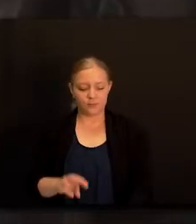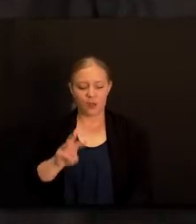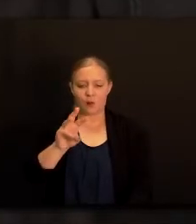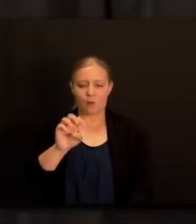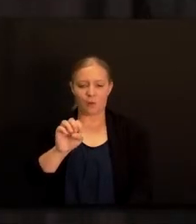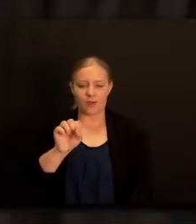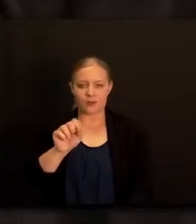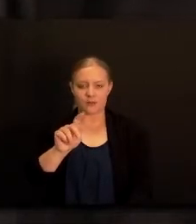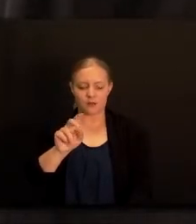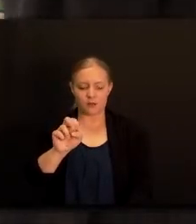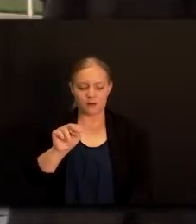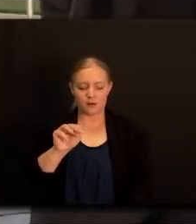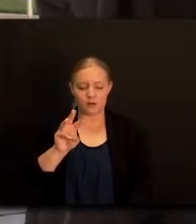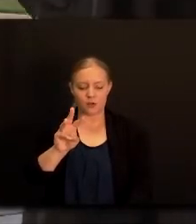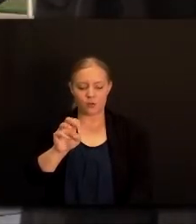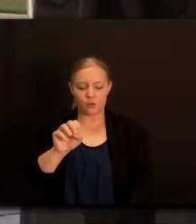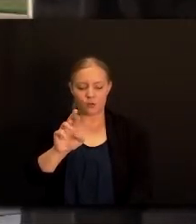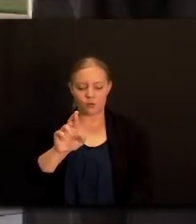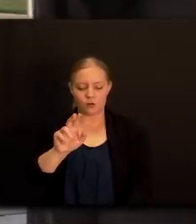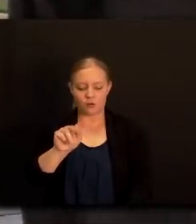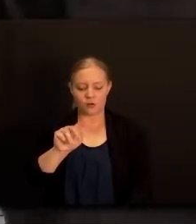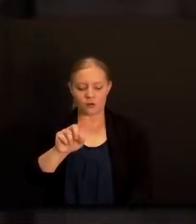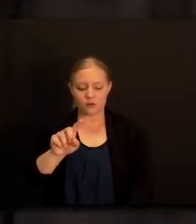Weston David Wurzberger.